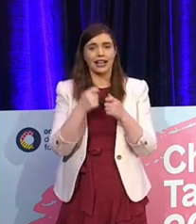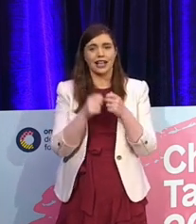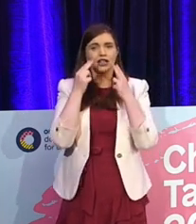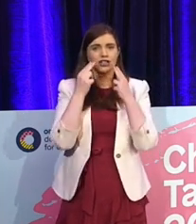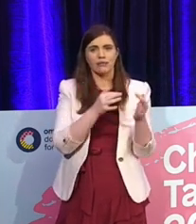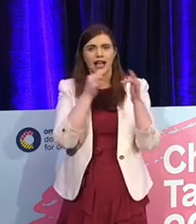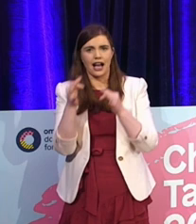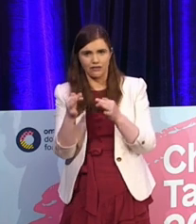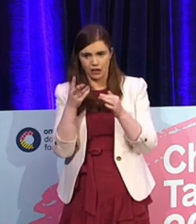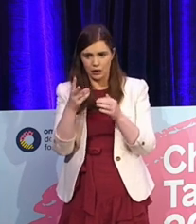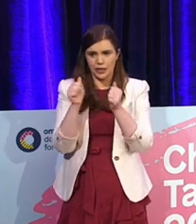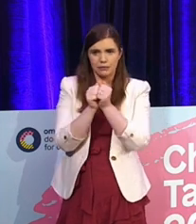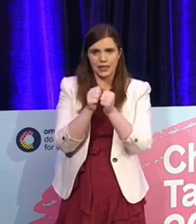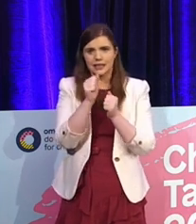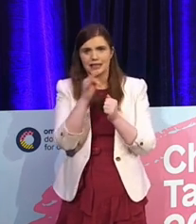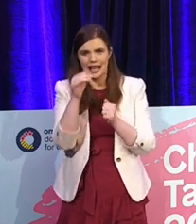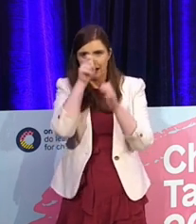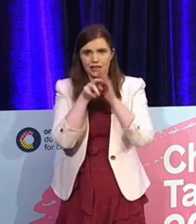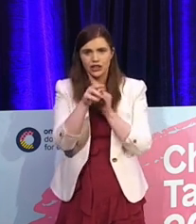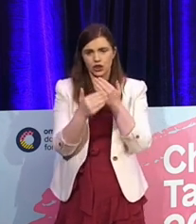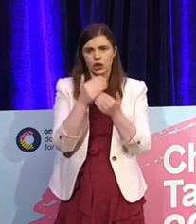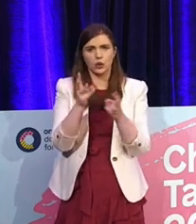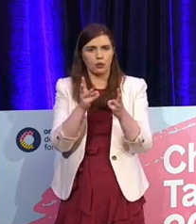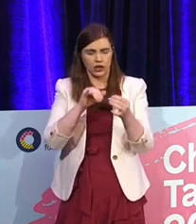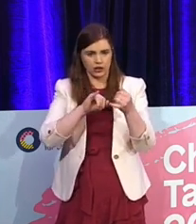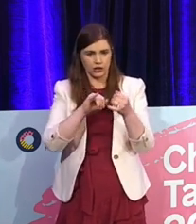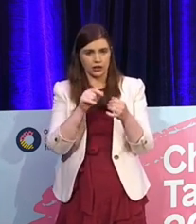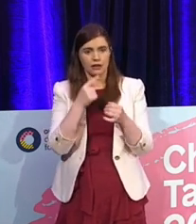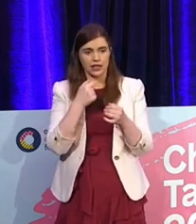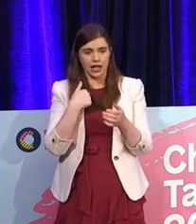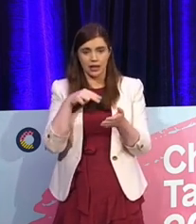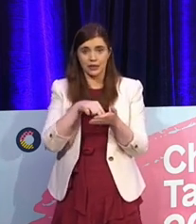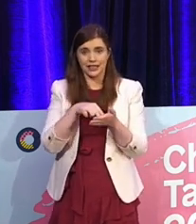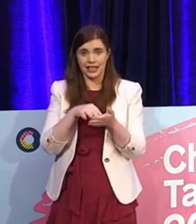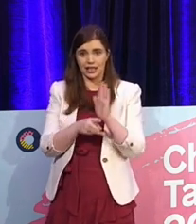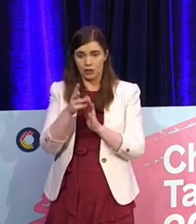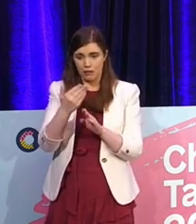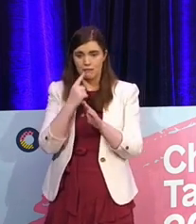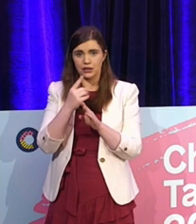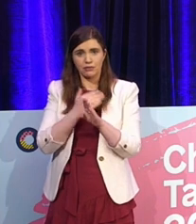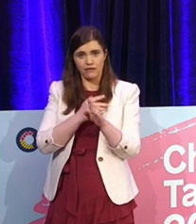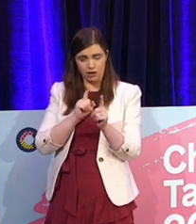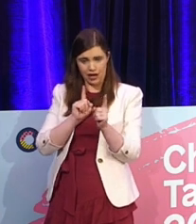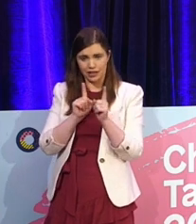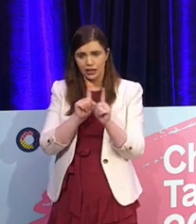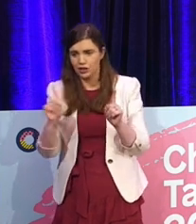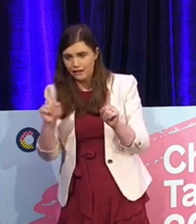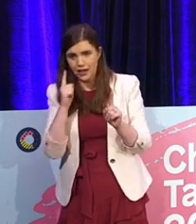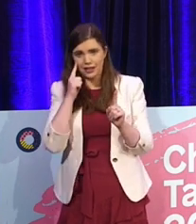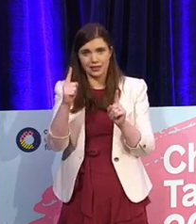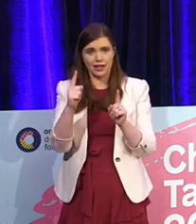meet the staff and the youth workers and the teachers, whoever was there at the time. But I was standing against a wall, and before I got a chance to do this, I could see little Emily in the